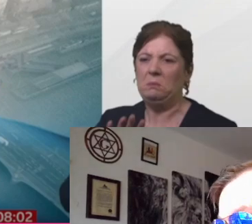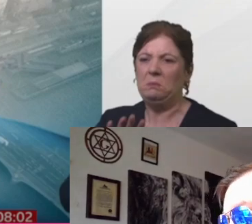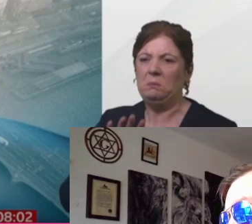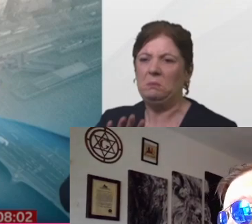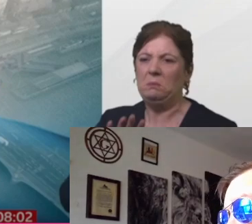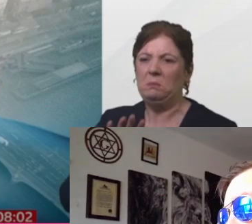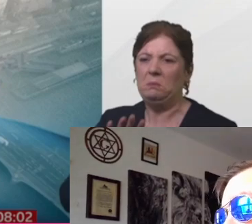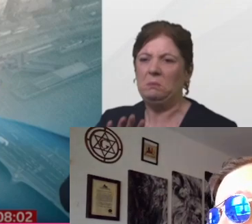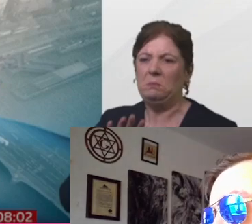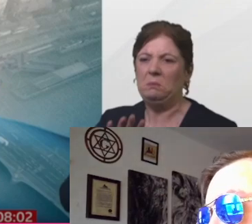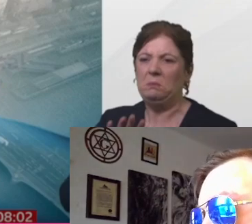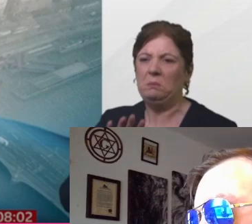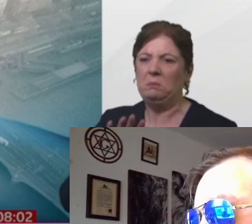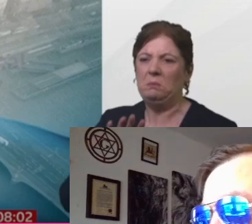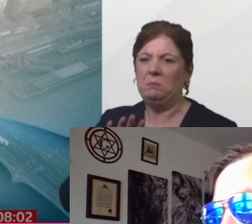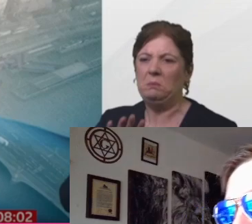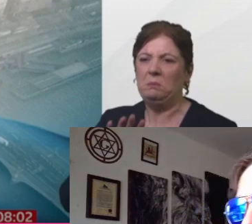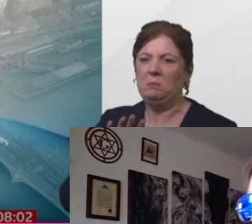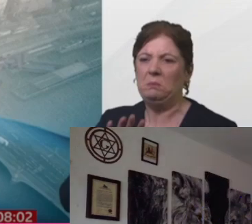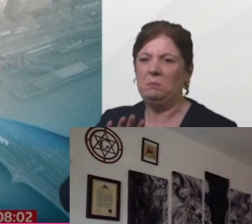Muslims, fucking,